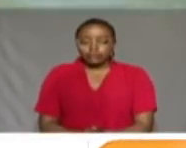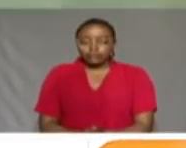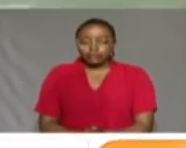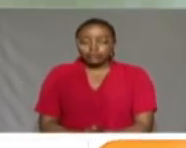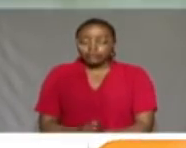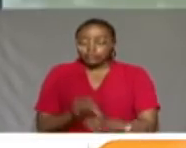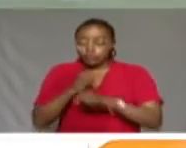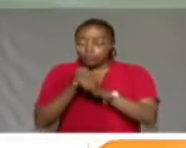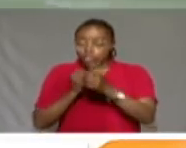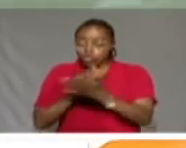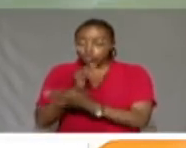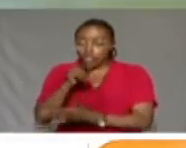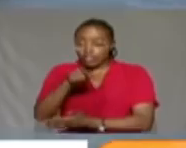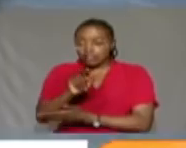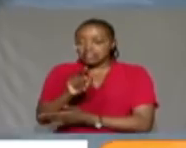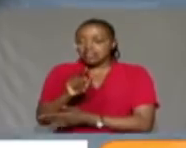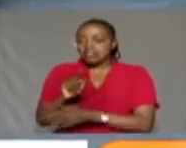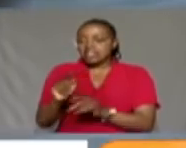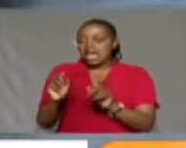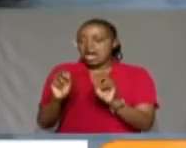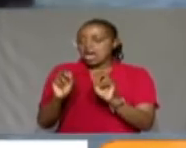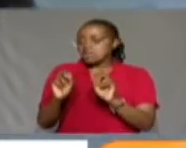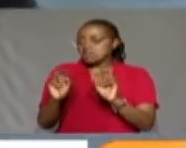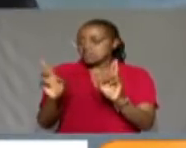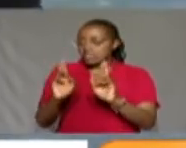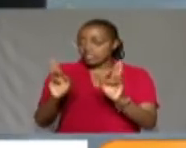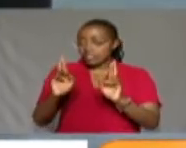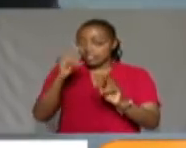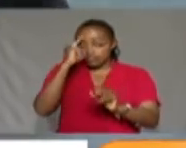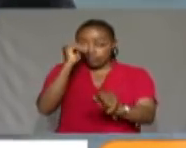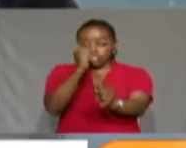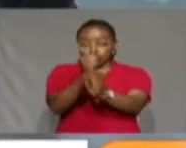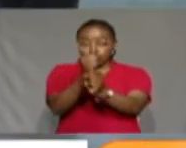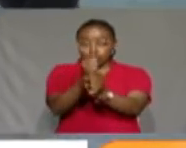to ensure they are fit for the job.